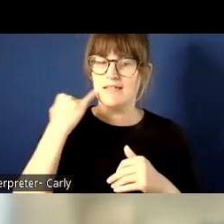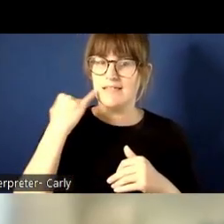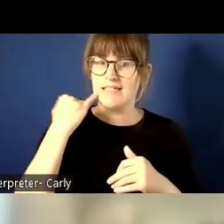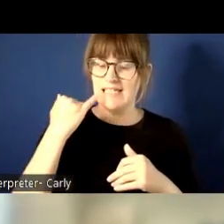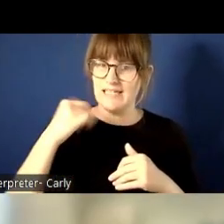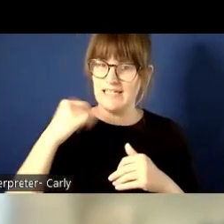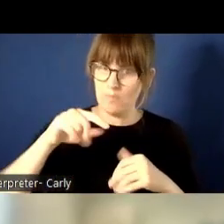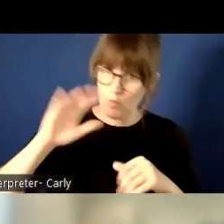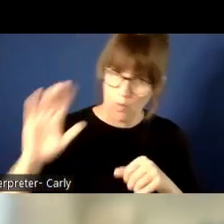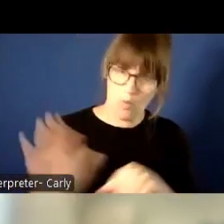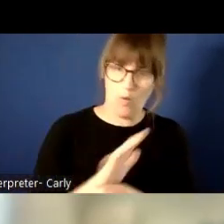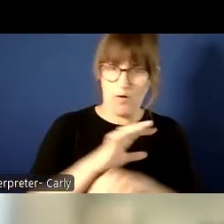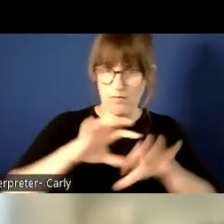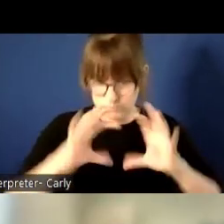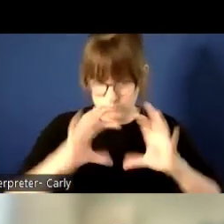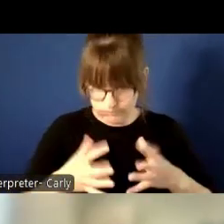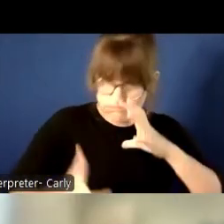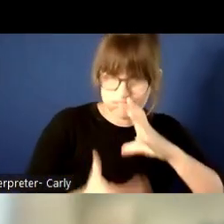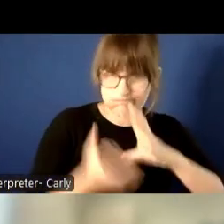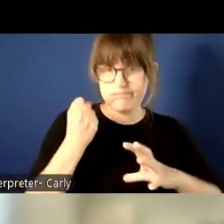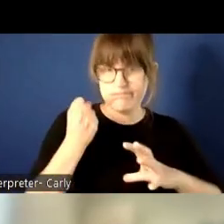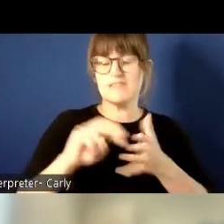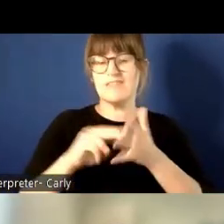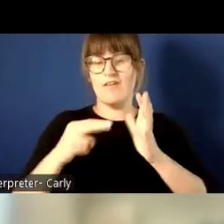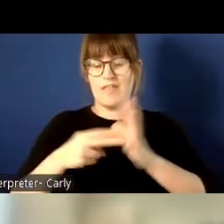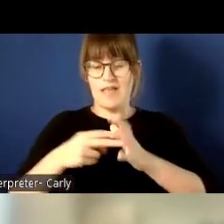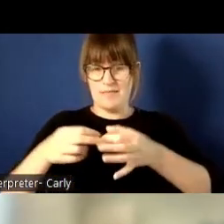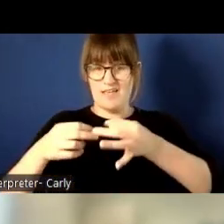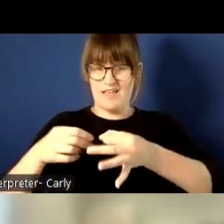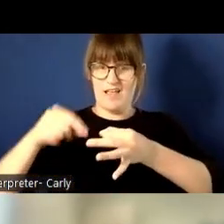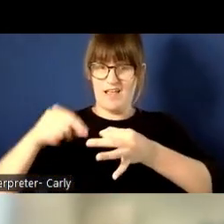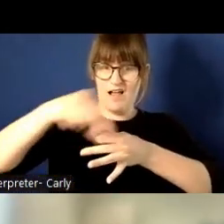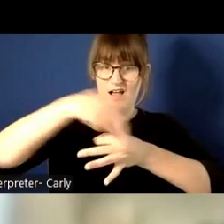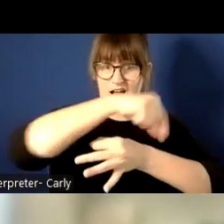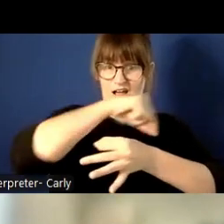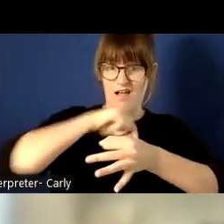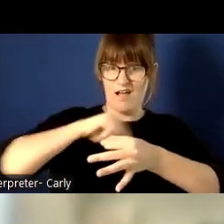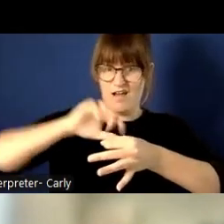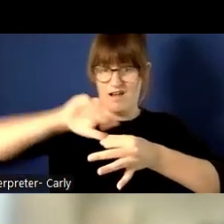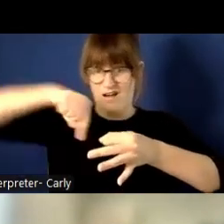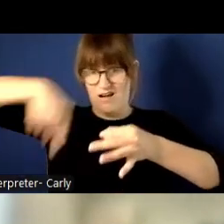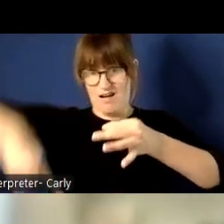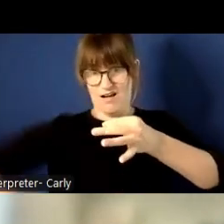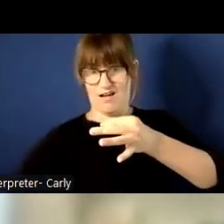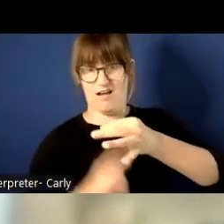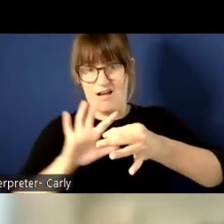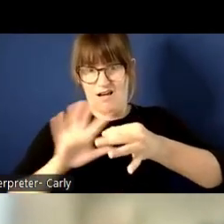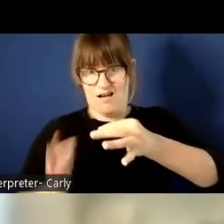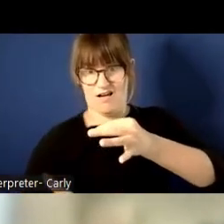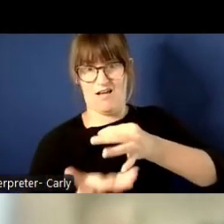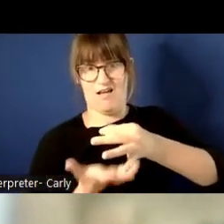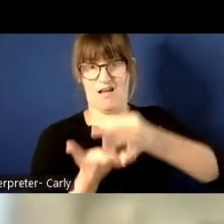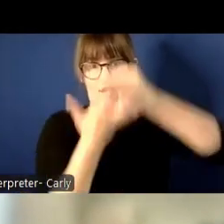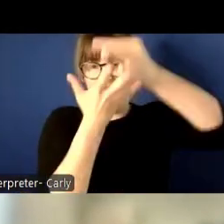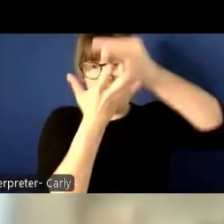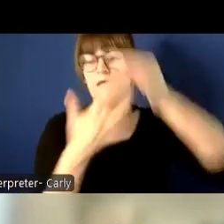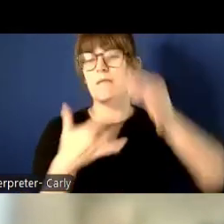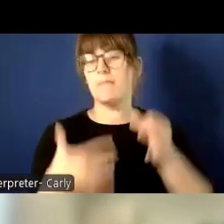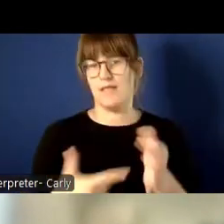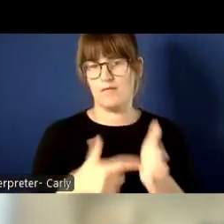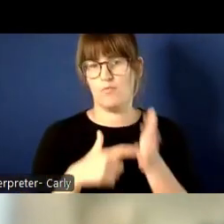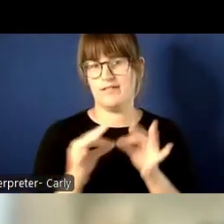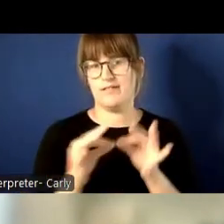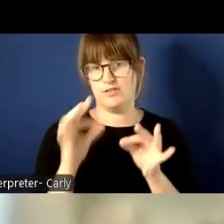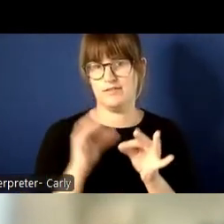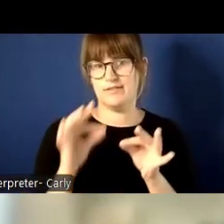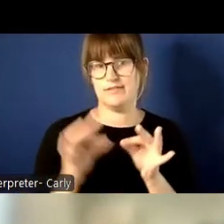the microscope. So you're cutting around the lesion, going a little bit deeper. And with this type of biopsy, you do tend to put in stitches. So